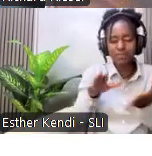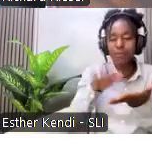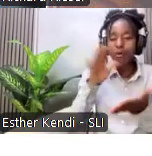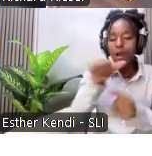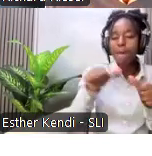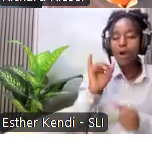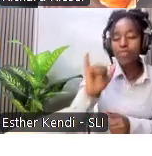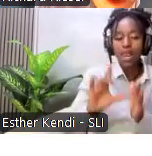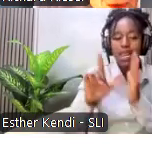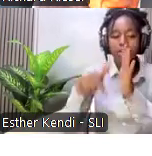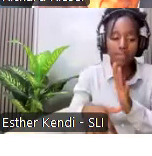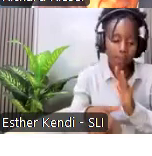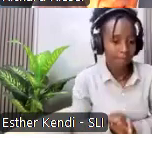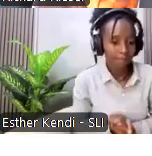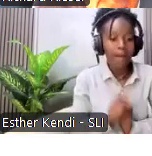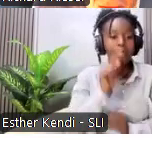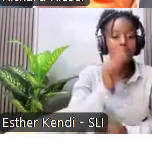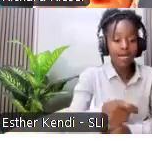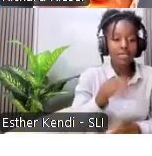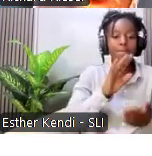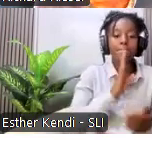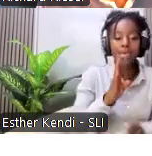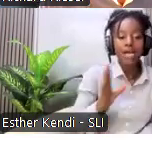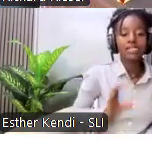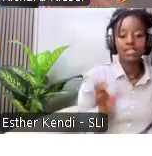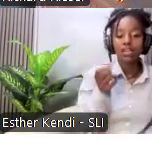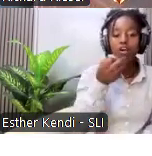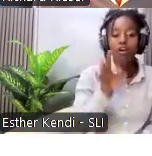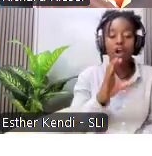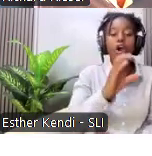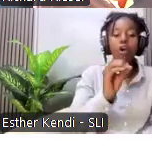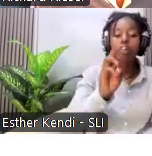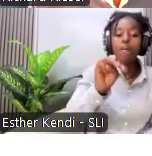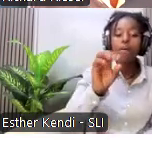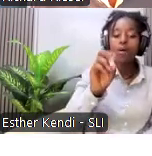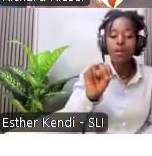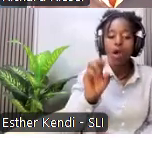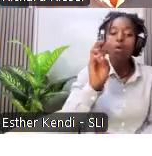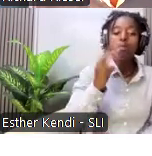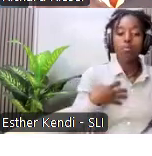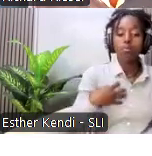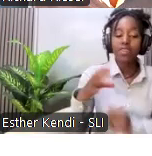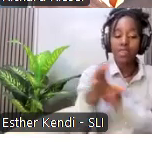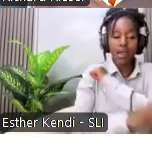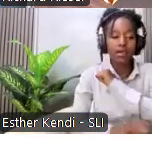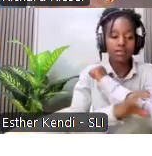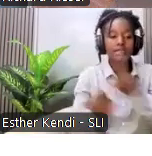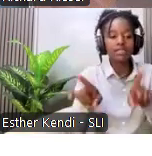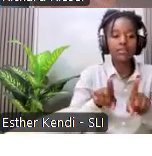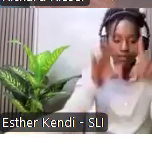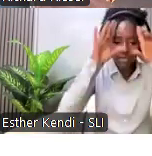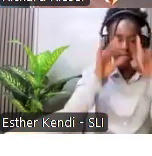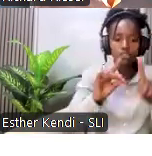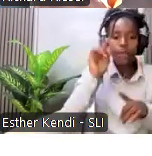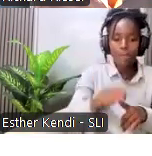need to be a citizen of the Commonwealth, and decisions need to be made in a measured and democratic way. So next slide,